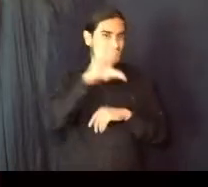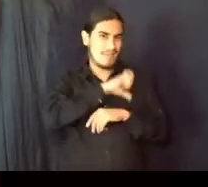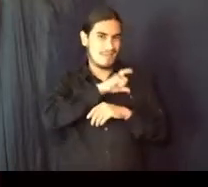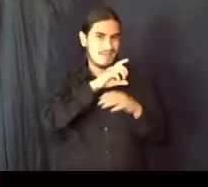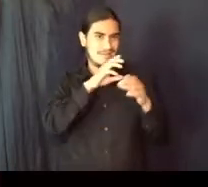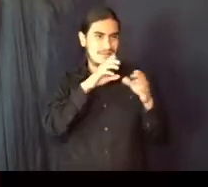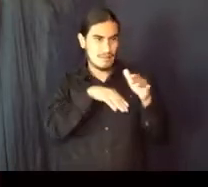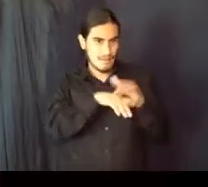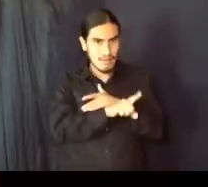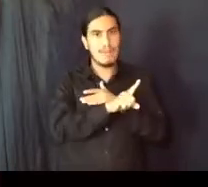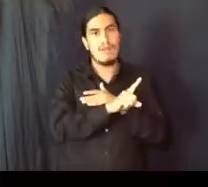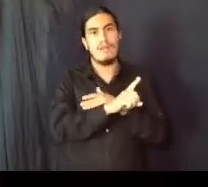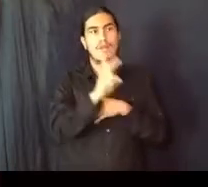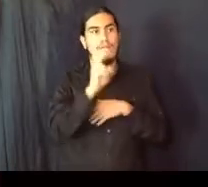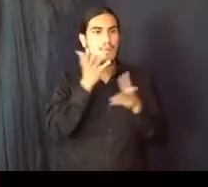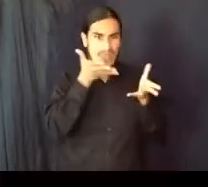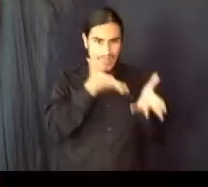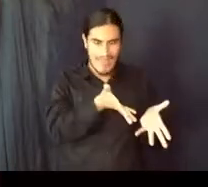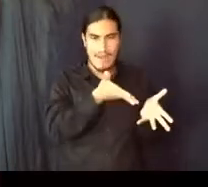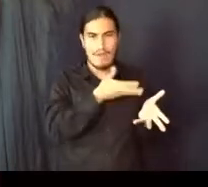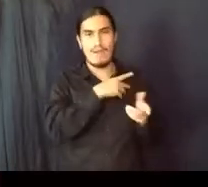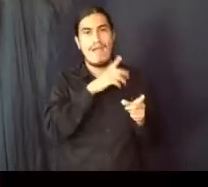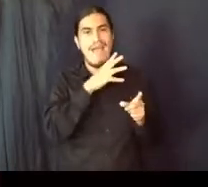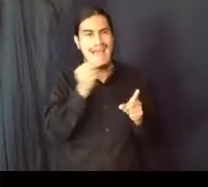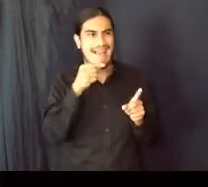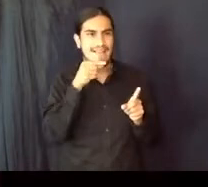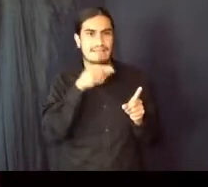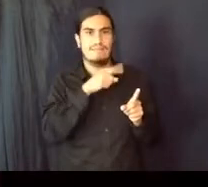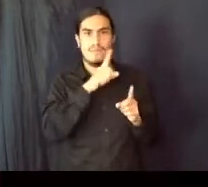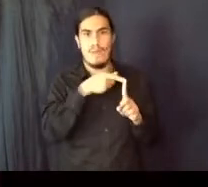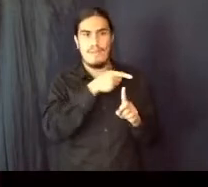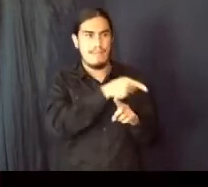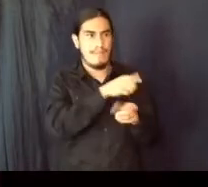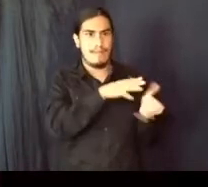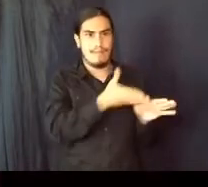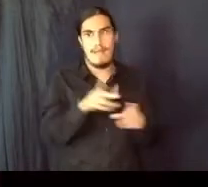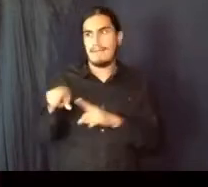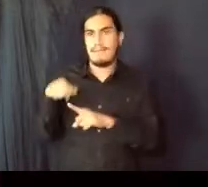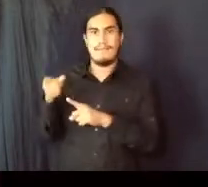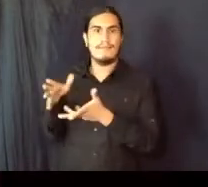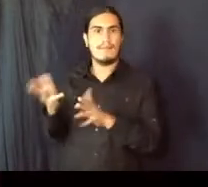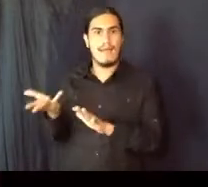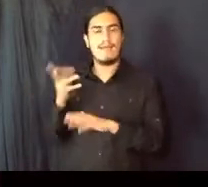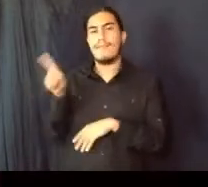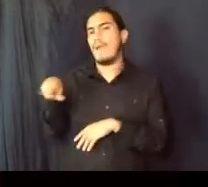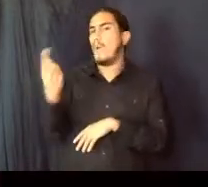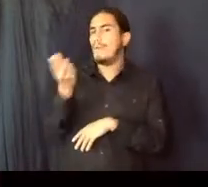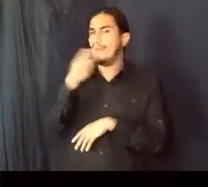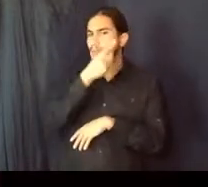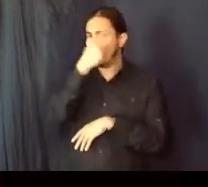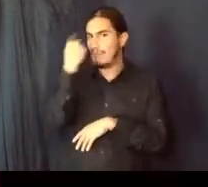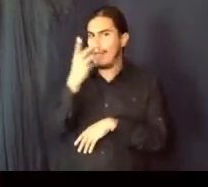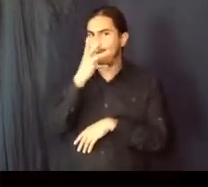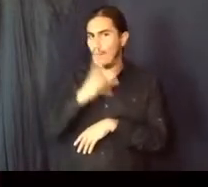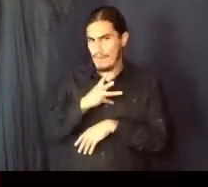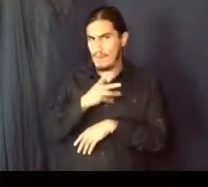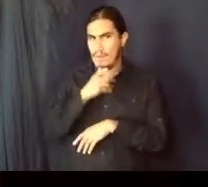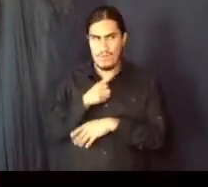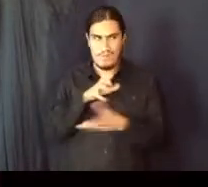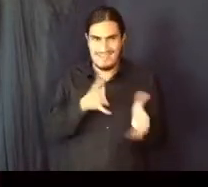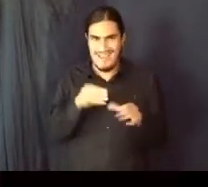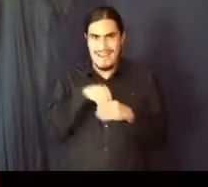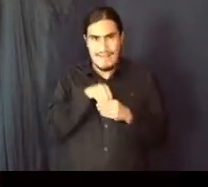present, and Christi Schwundeck and Dey Mariam Sarr were the only Black women in these respective situations. The Black